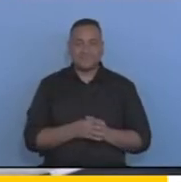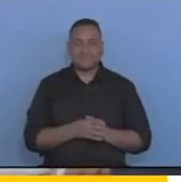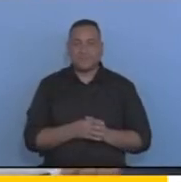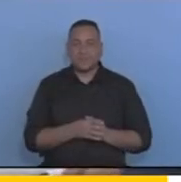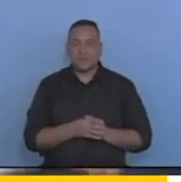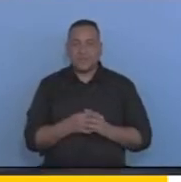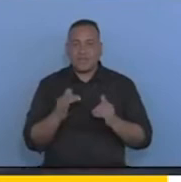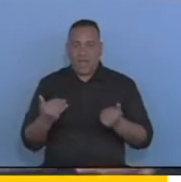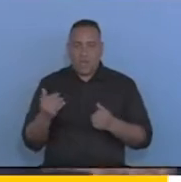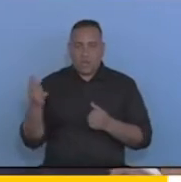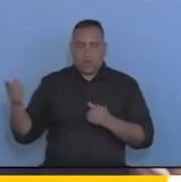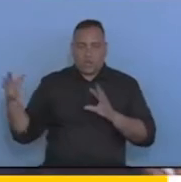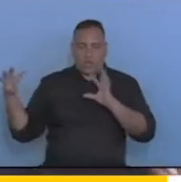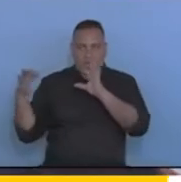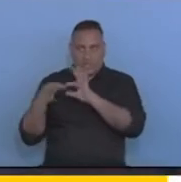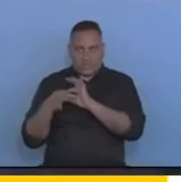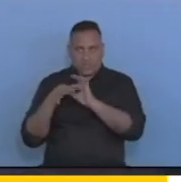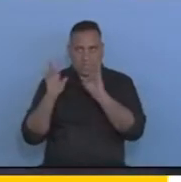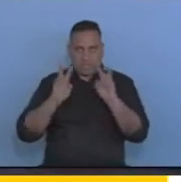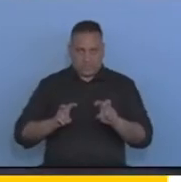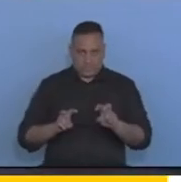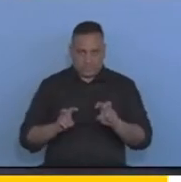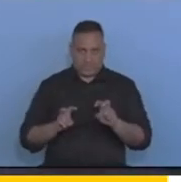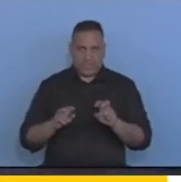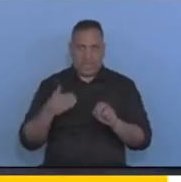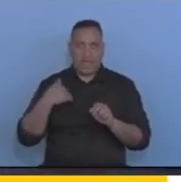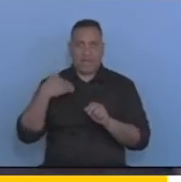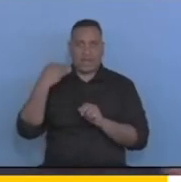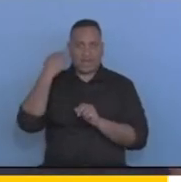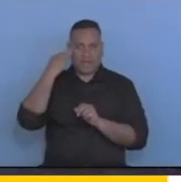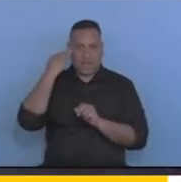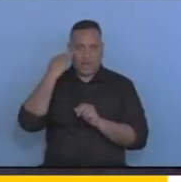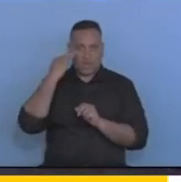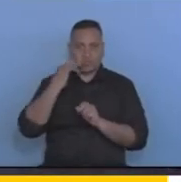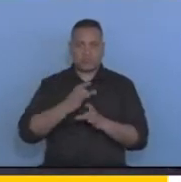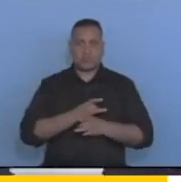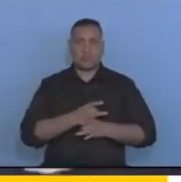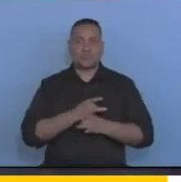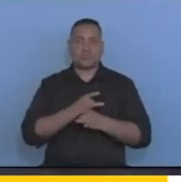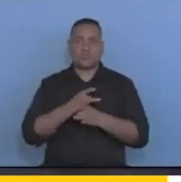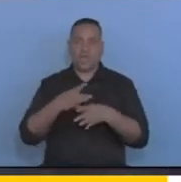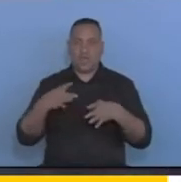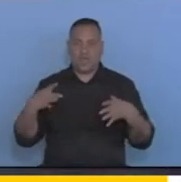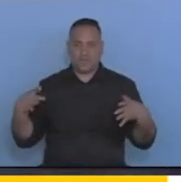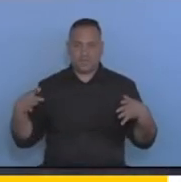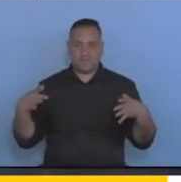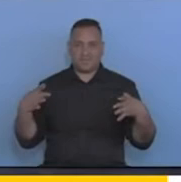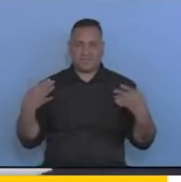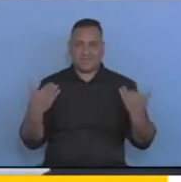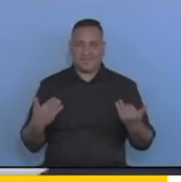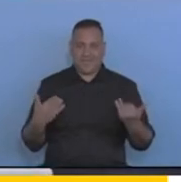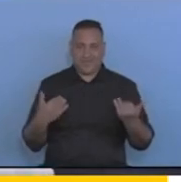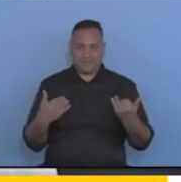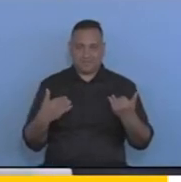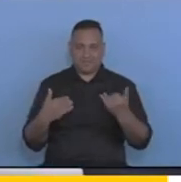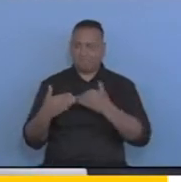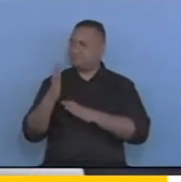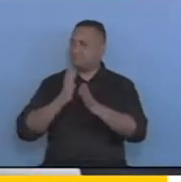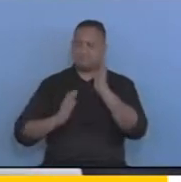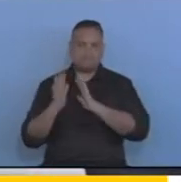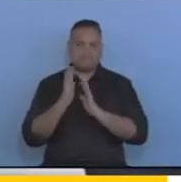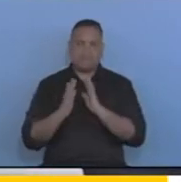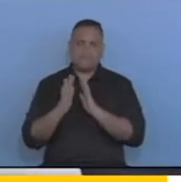side of things, and I know this, phase one, right? That's correct. Here we go. Tell the people exactly what it is, because Mr.